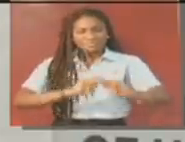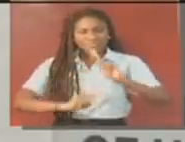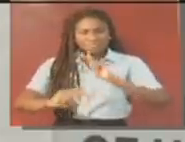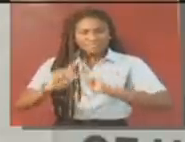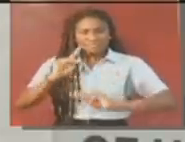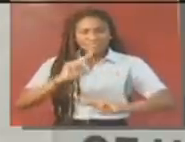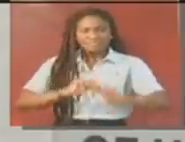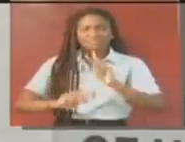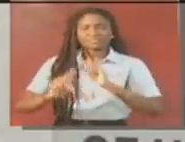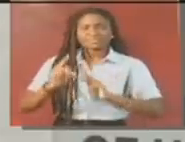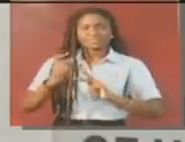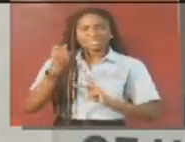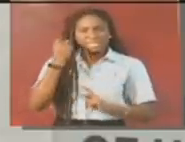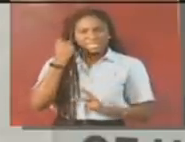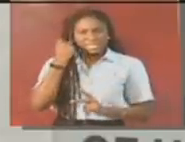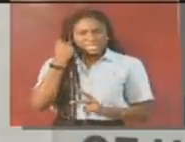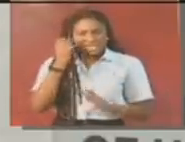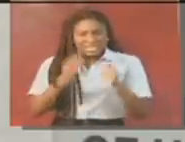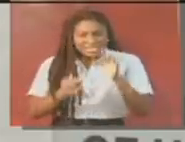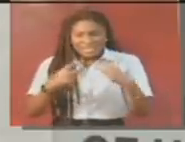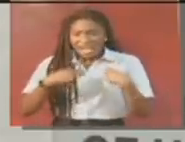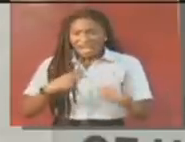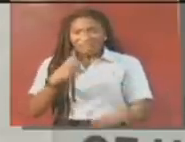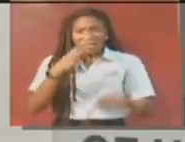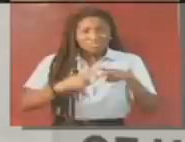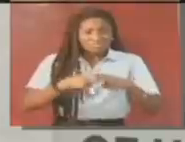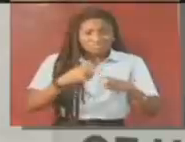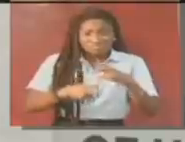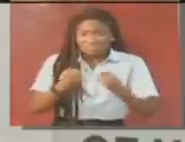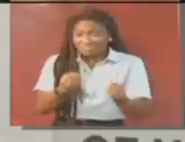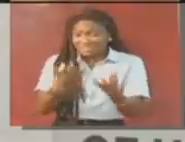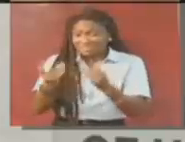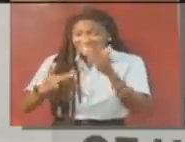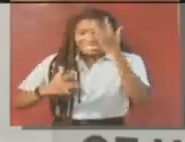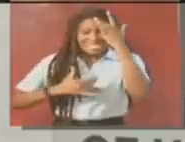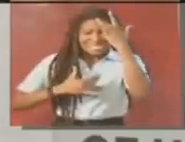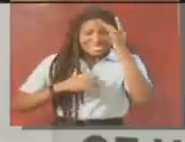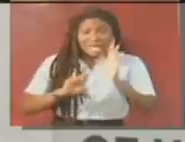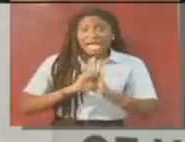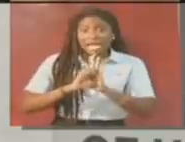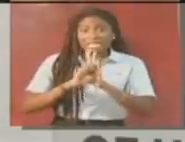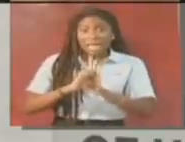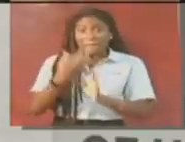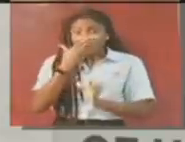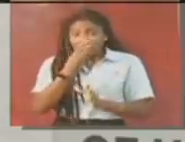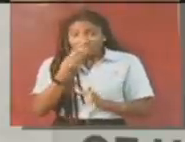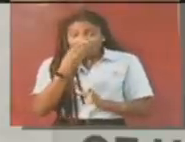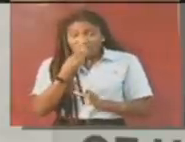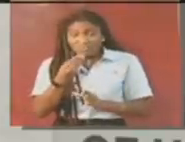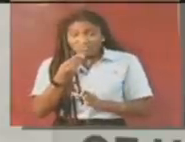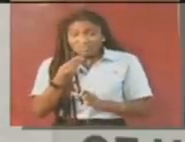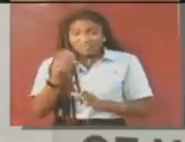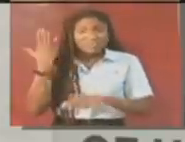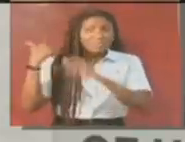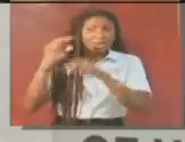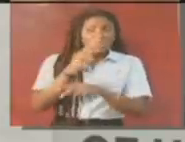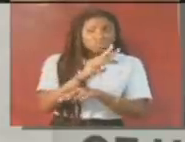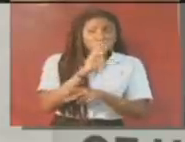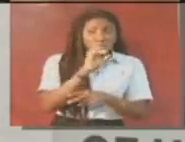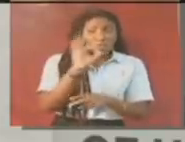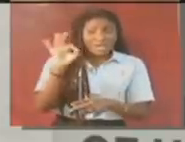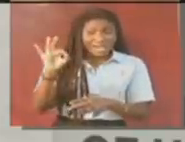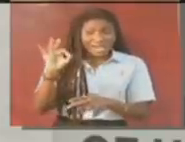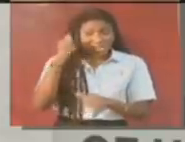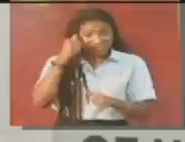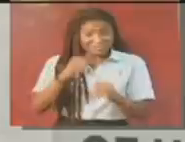challenging epidemiological situations such as the influenza A H1N1 pandemic in 2009